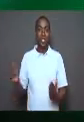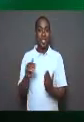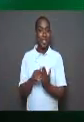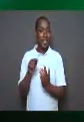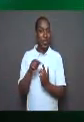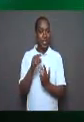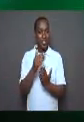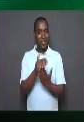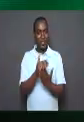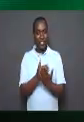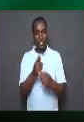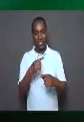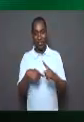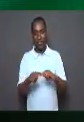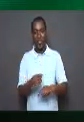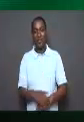Let's get back to our lesson.